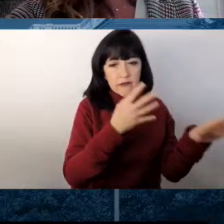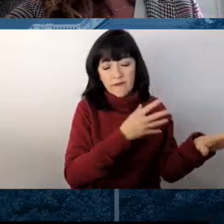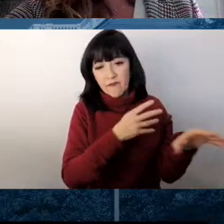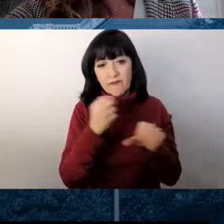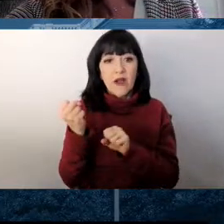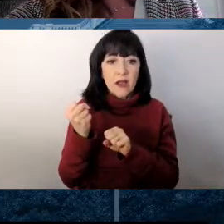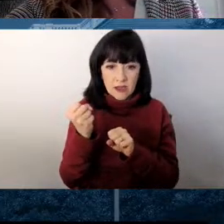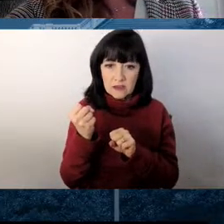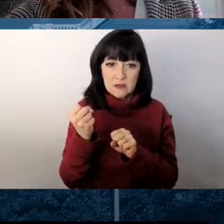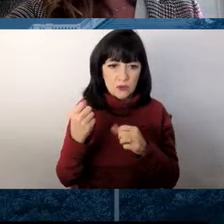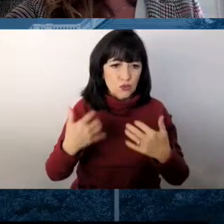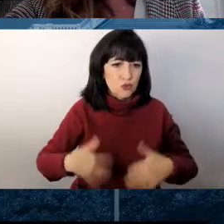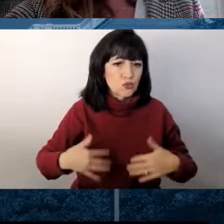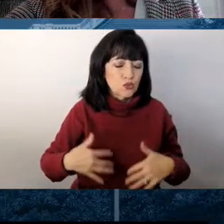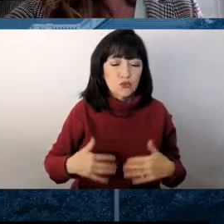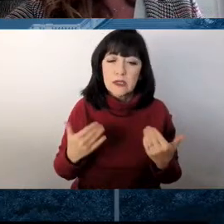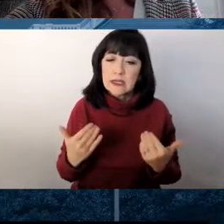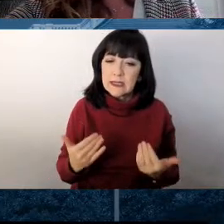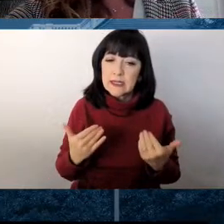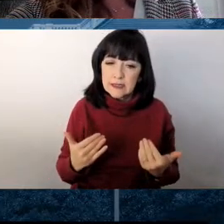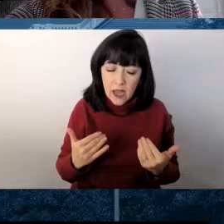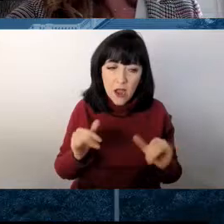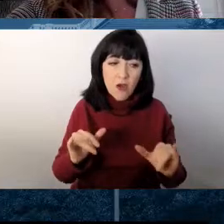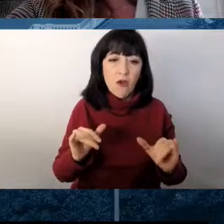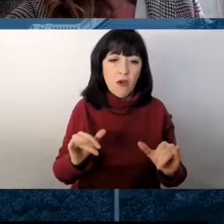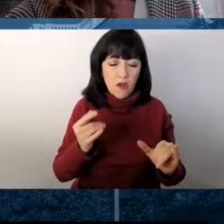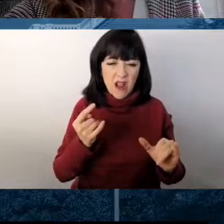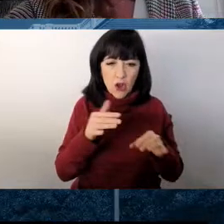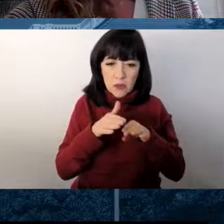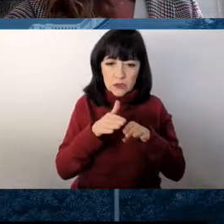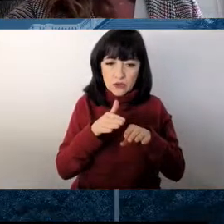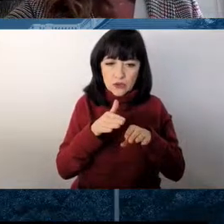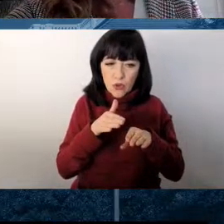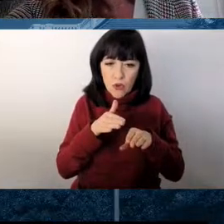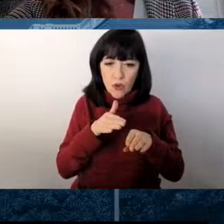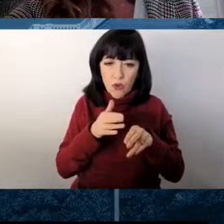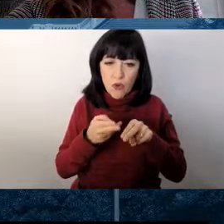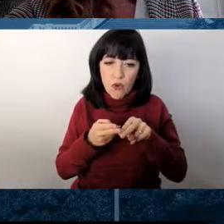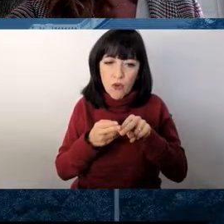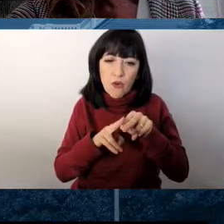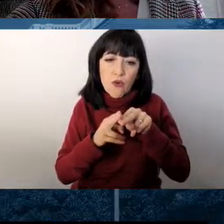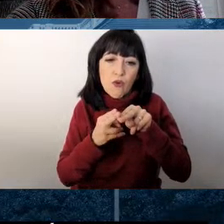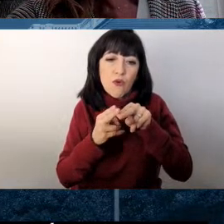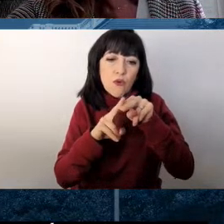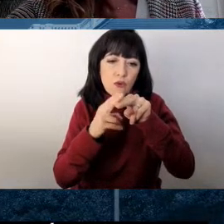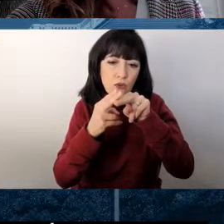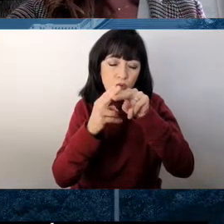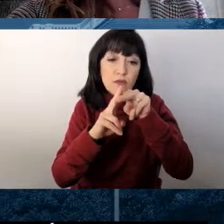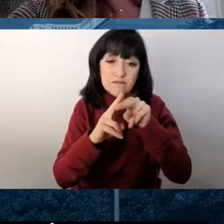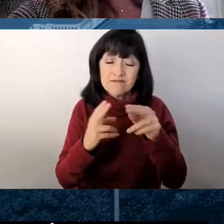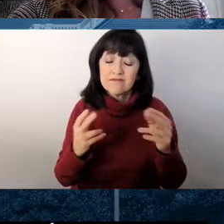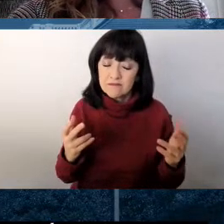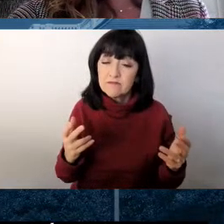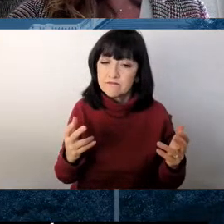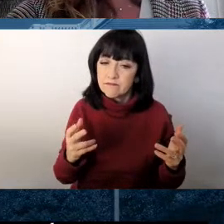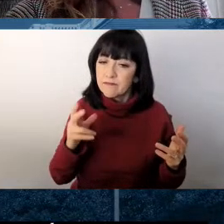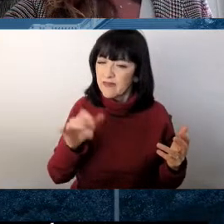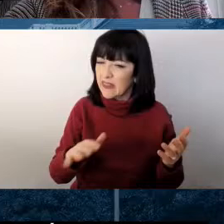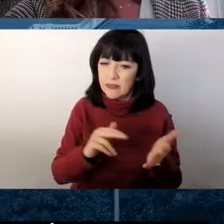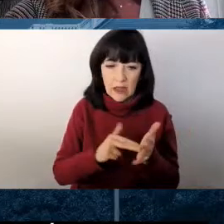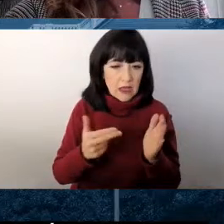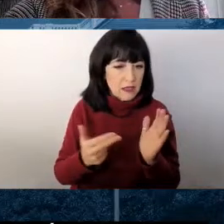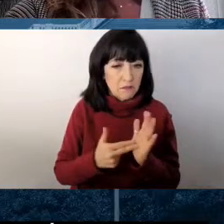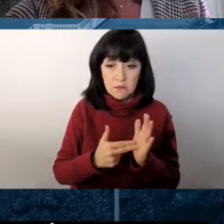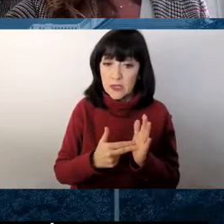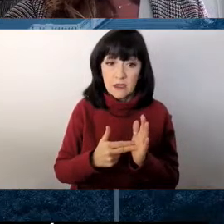our hospital rates remain extremely high. And so this is definitely not the time to let our guard down